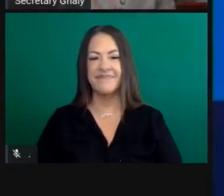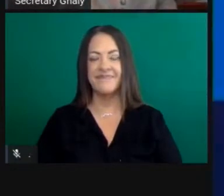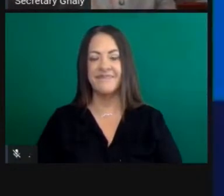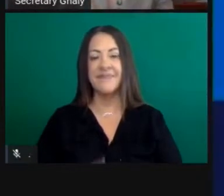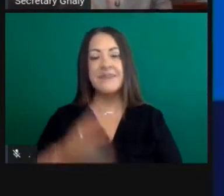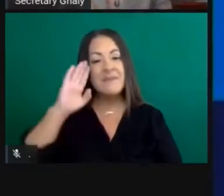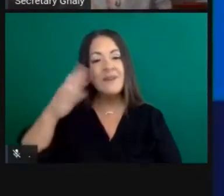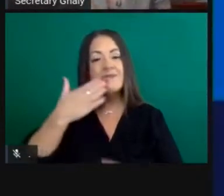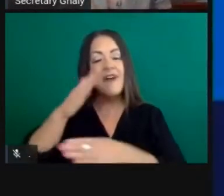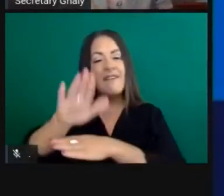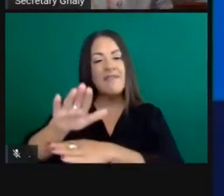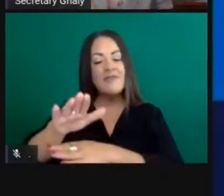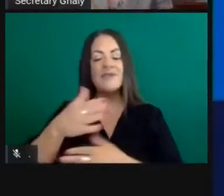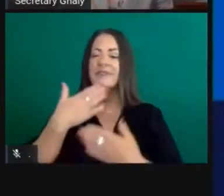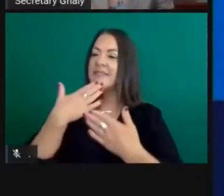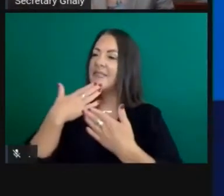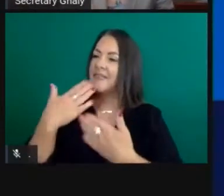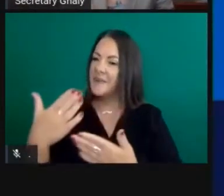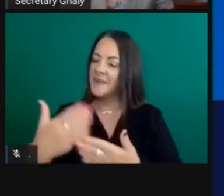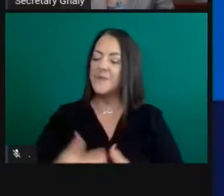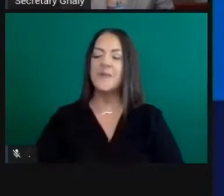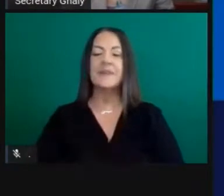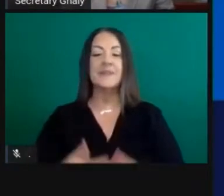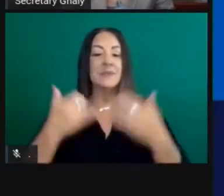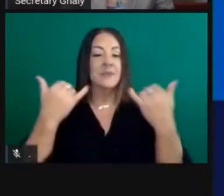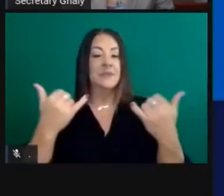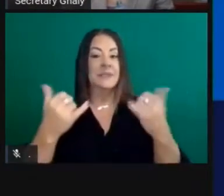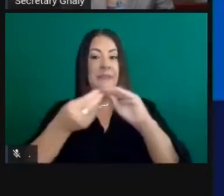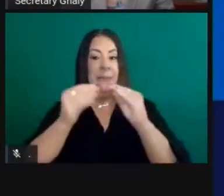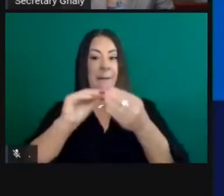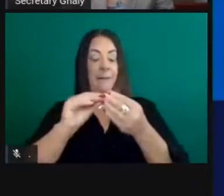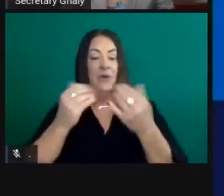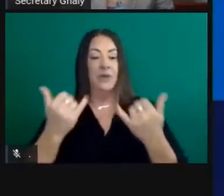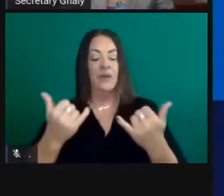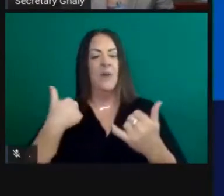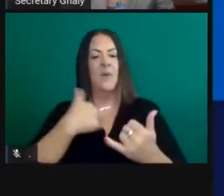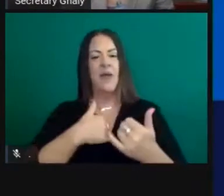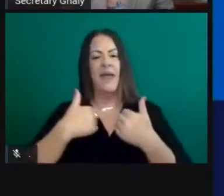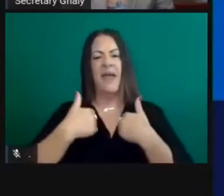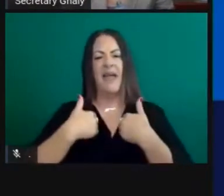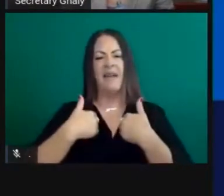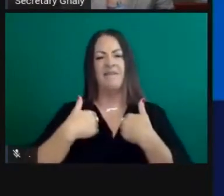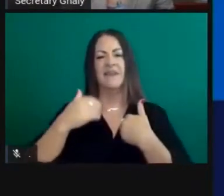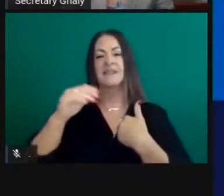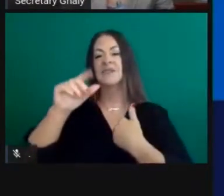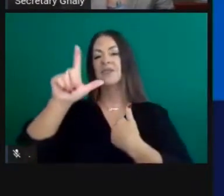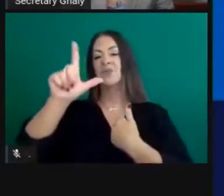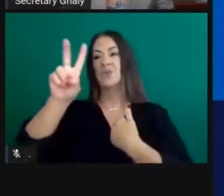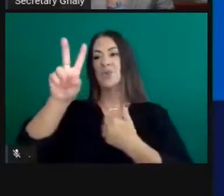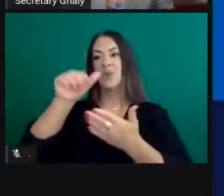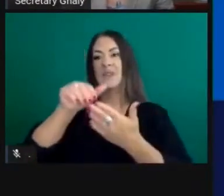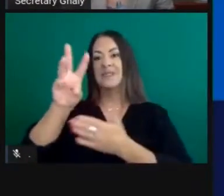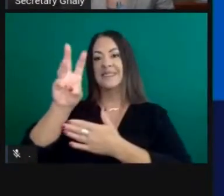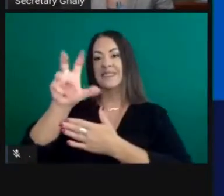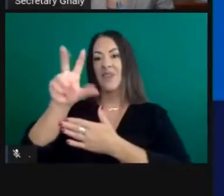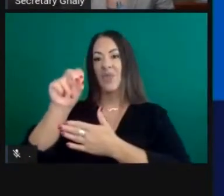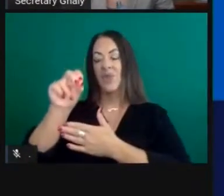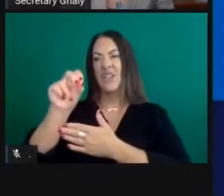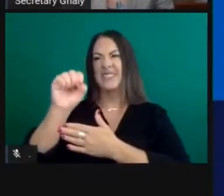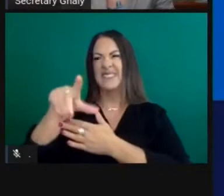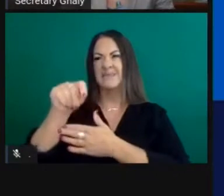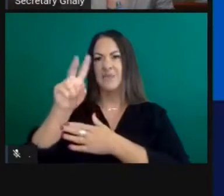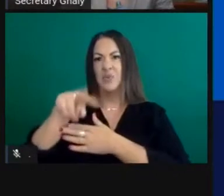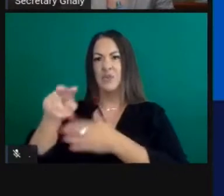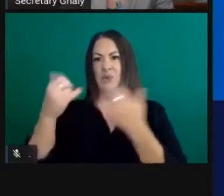Good afternoon, everyone. Thank you very much. So for today's case numbers, we have 2630 for September 22nd today, and our